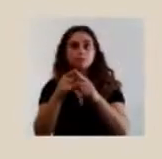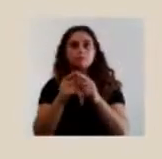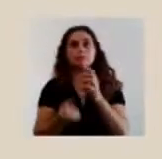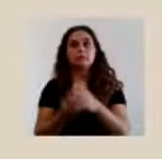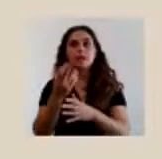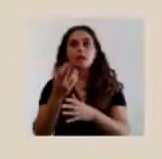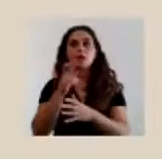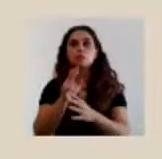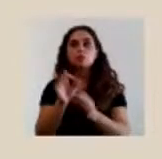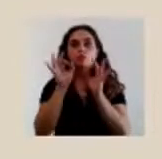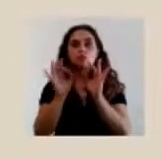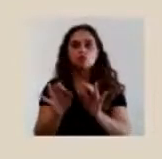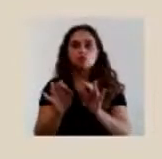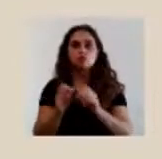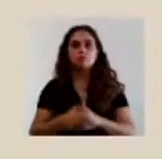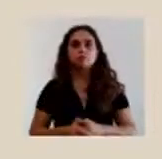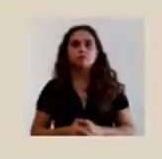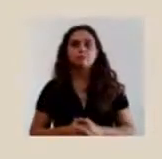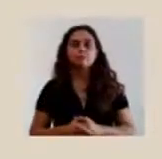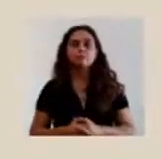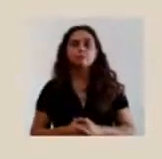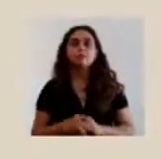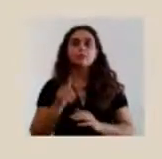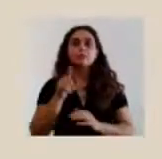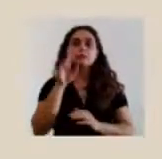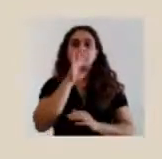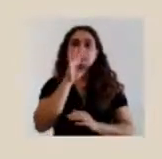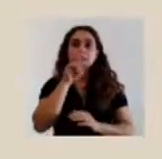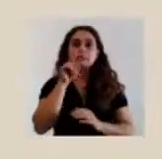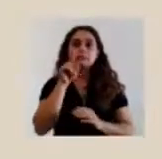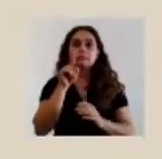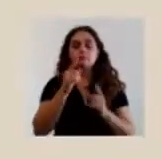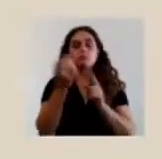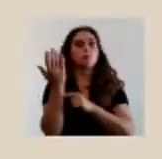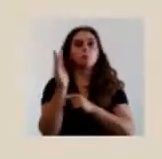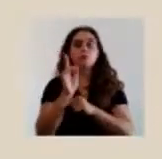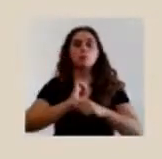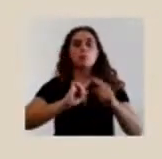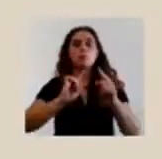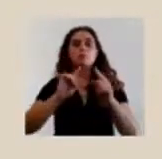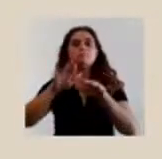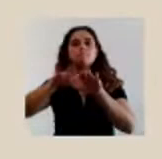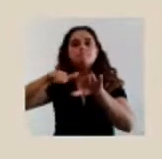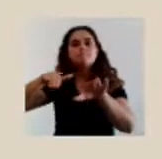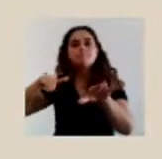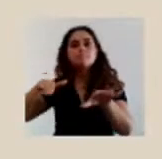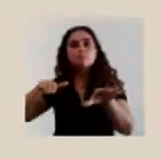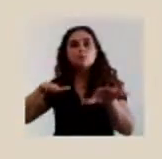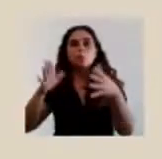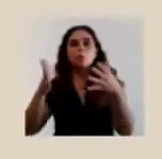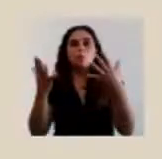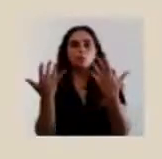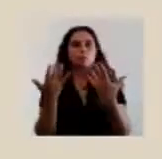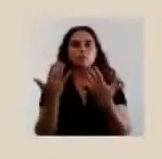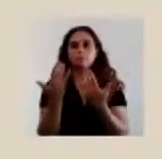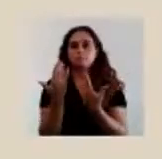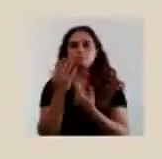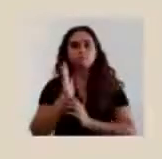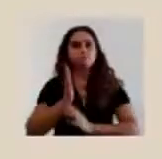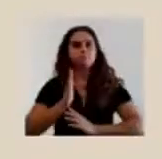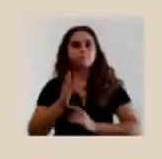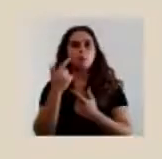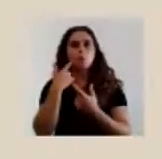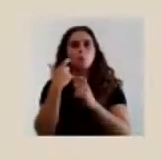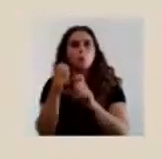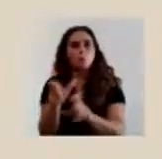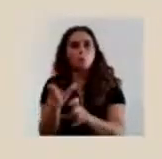appropriate response. One can liken this to traffic control. When there is no need for a detour, like in the case